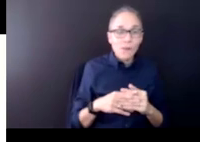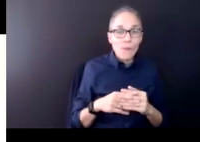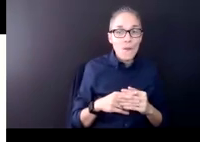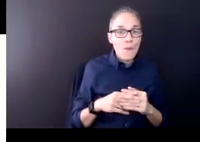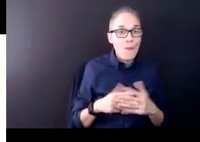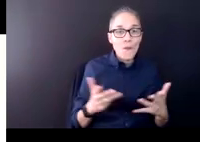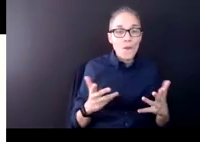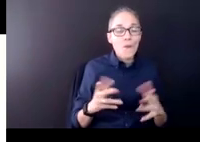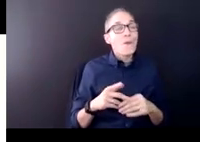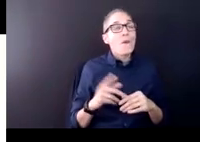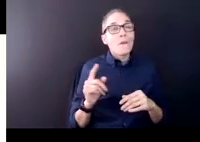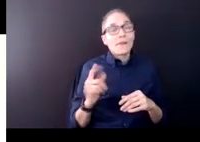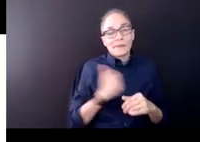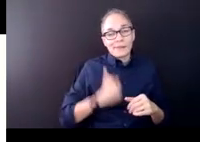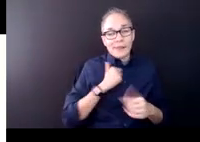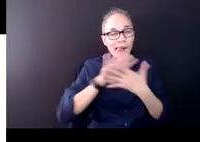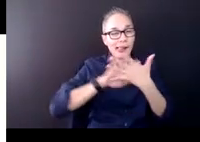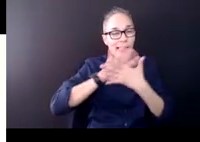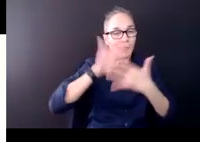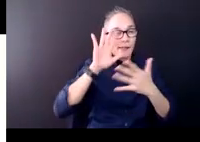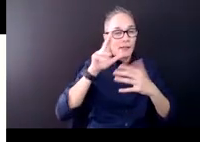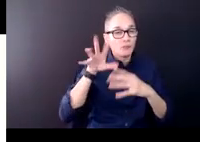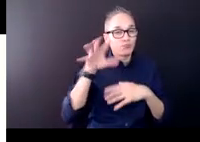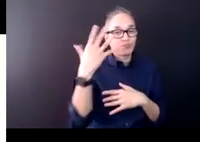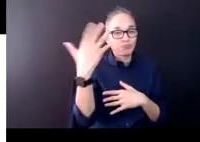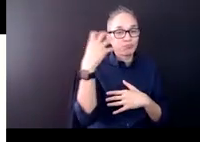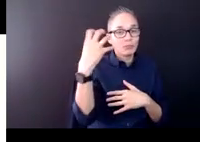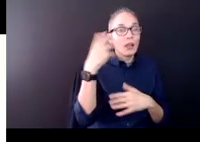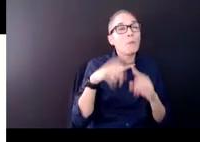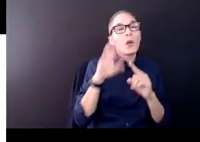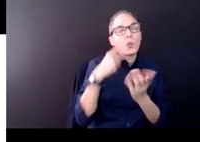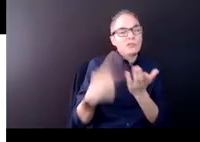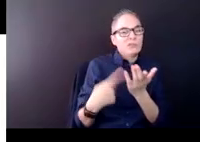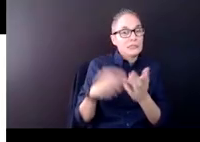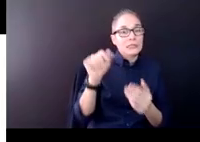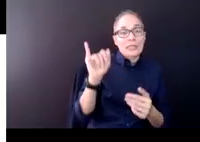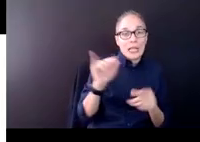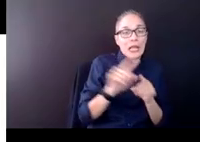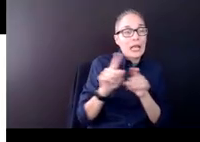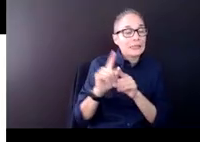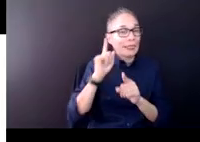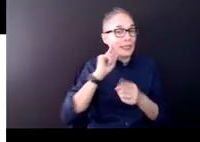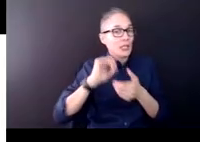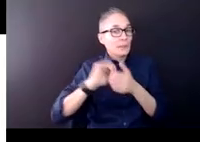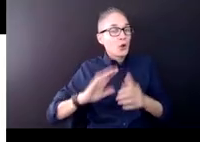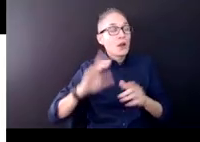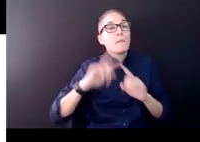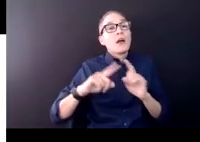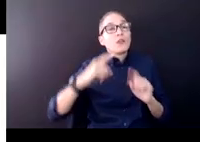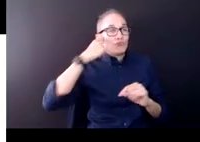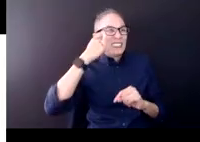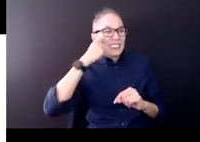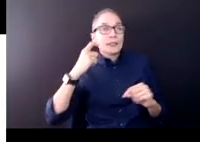brainstorming. In the next slide, we'll talk a little bit about using AI as a thinking partner. But I saw this